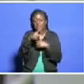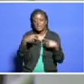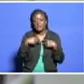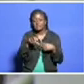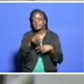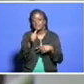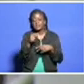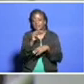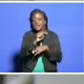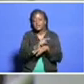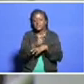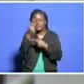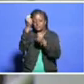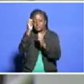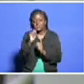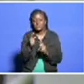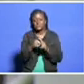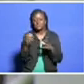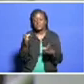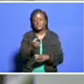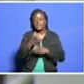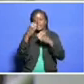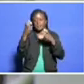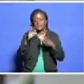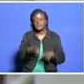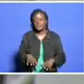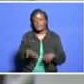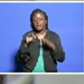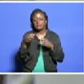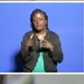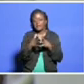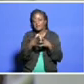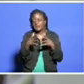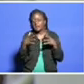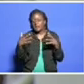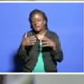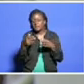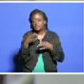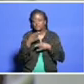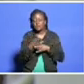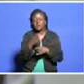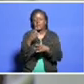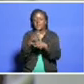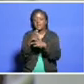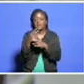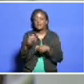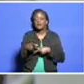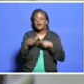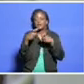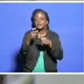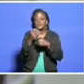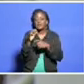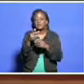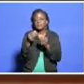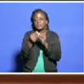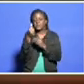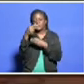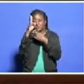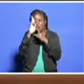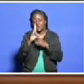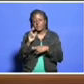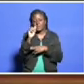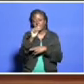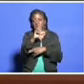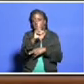the life and the extraordinary contributions of the Most Honorable Adie Hanna.